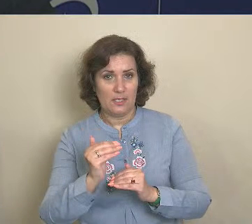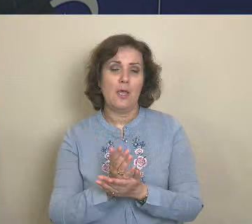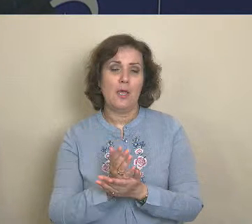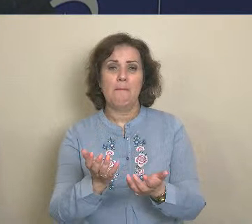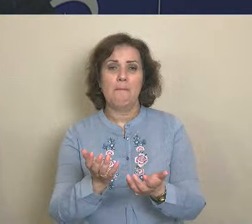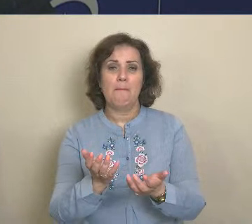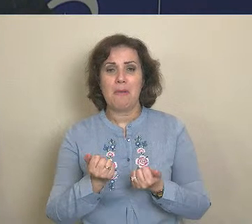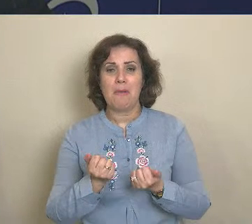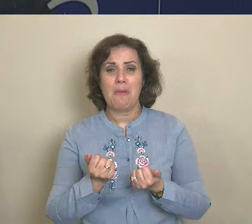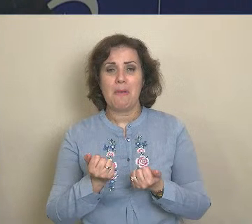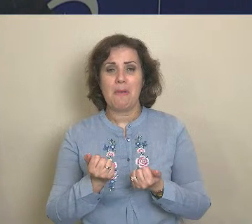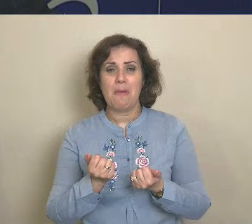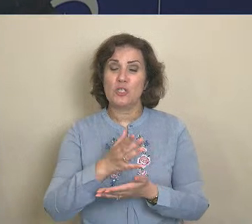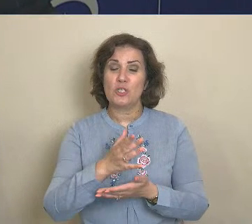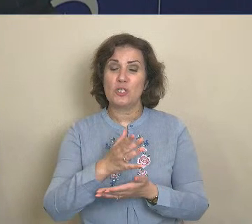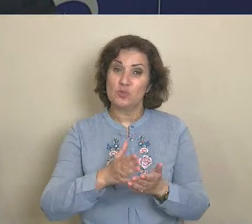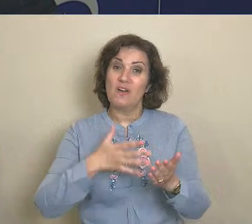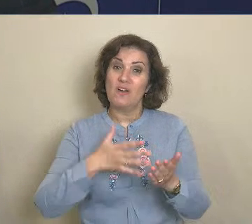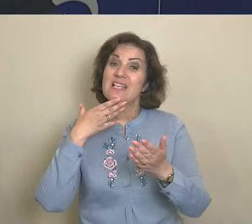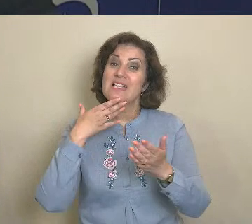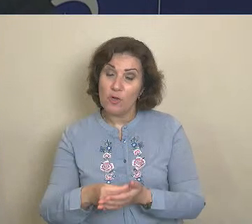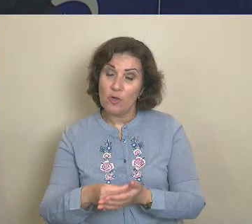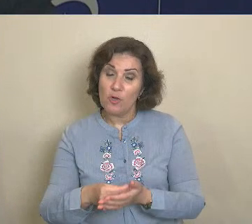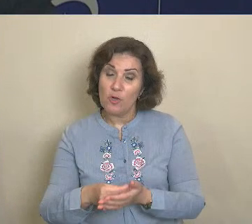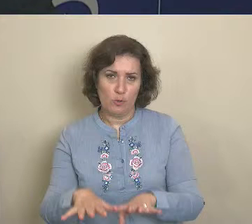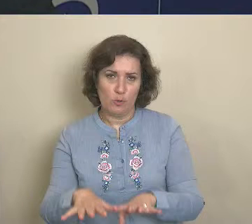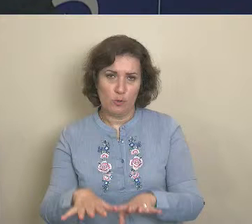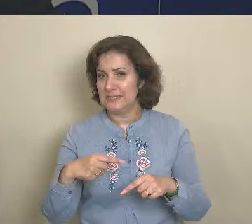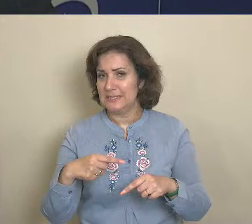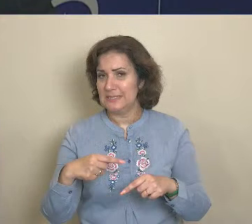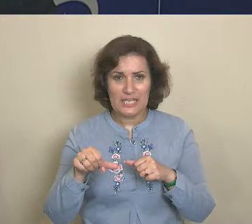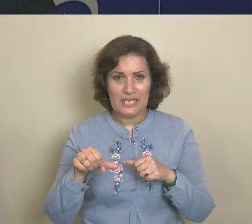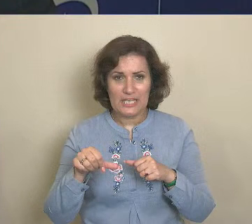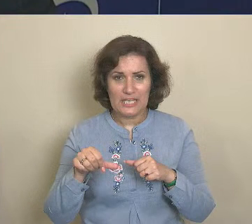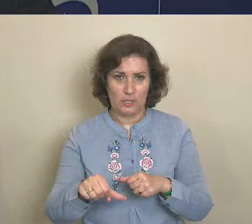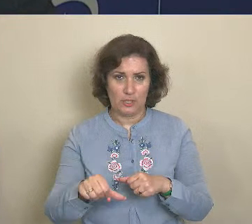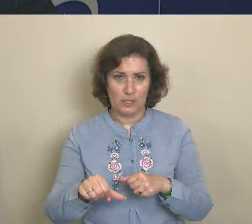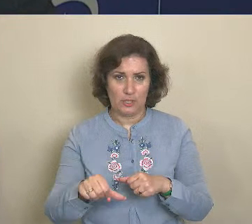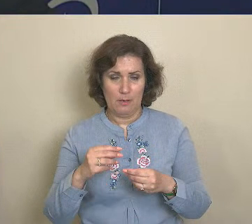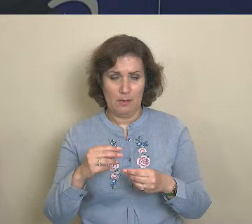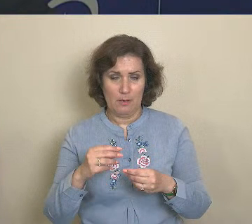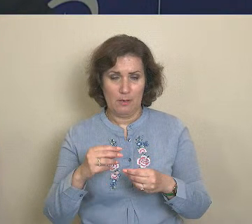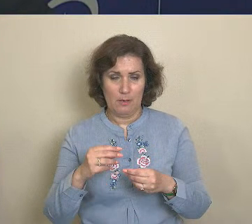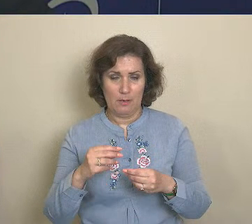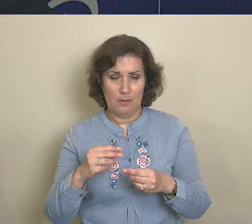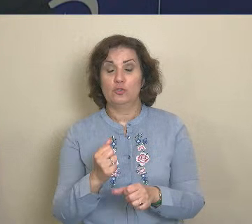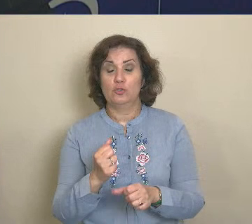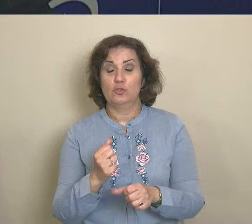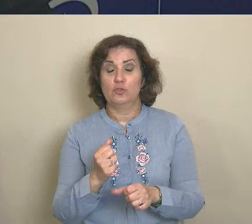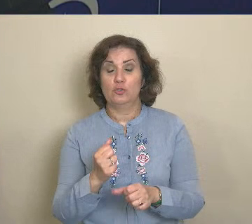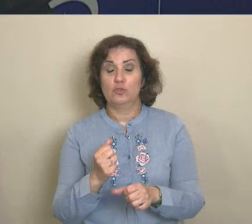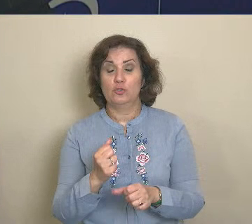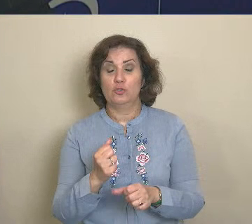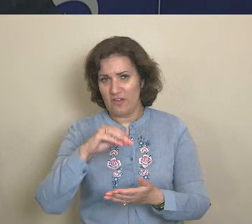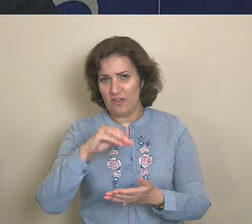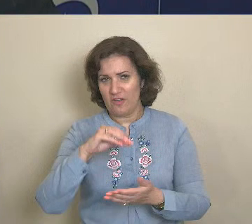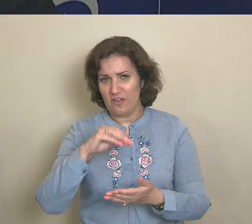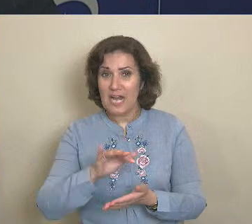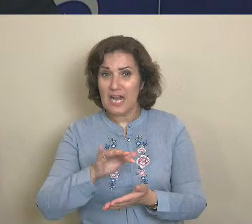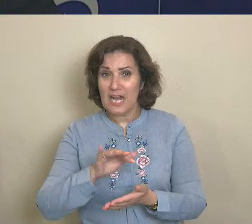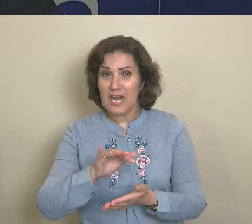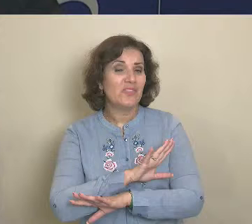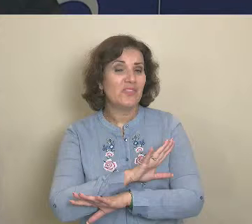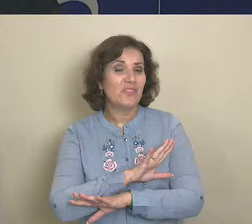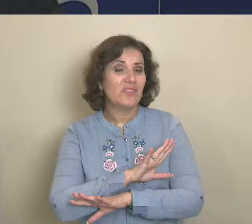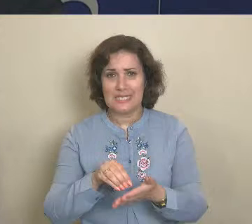of the higher level takes a decision to cancel its own resolution, and it's outside the authority. But what should be done